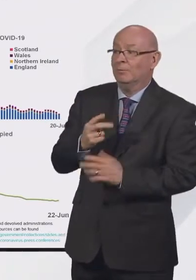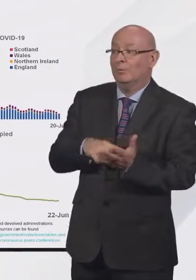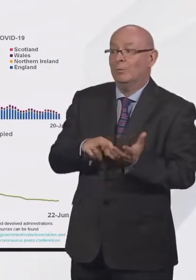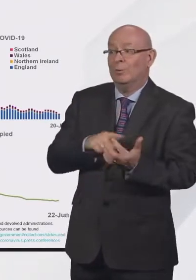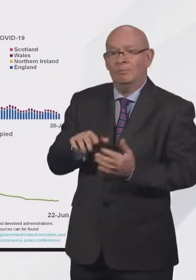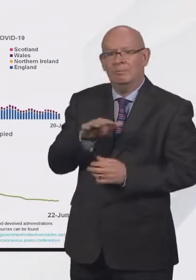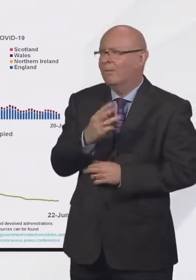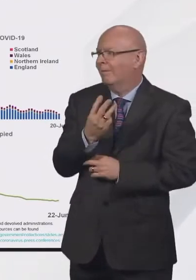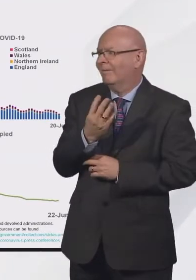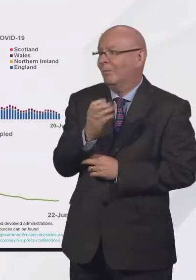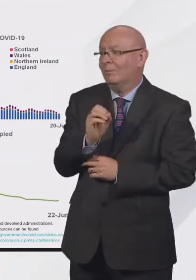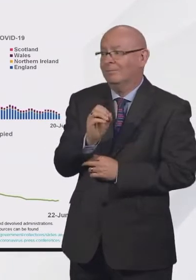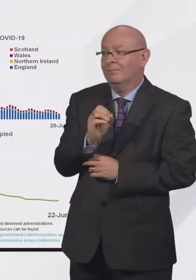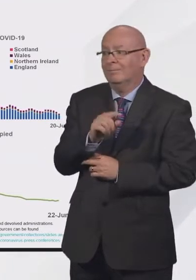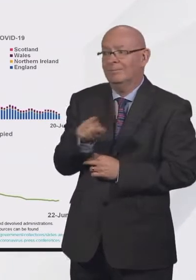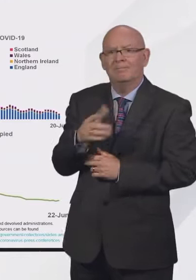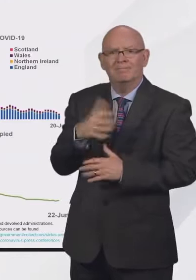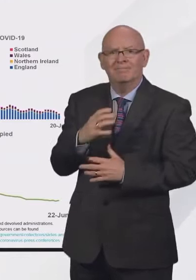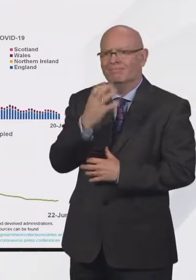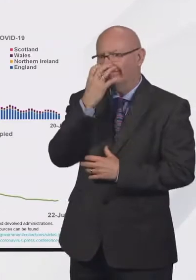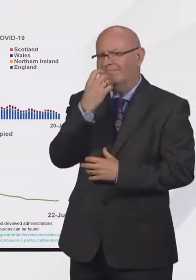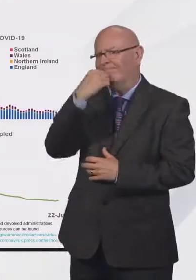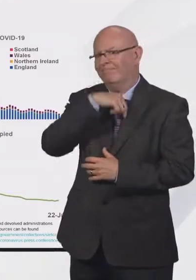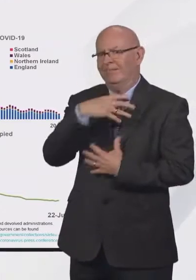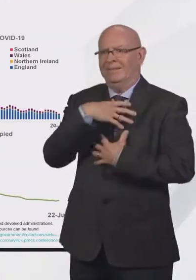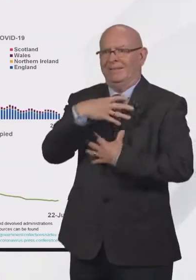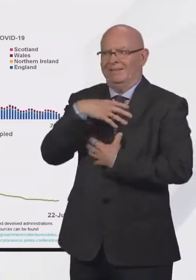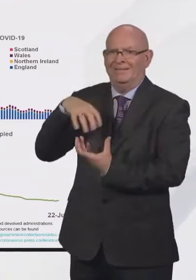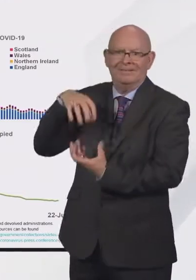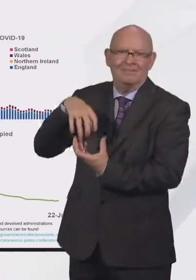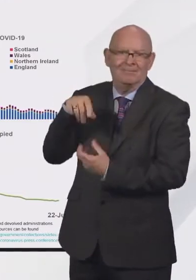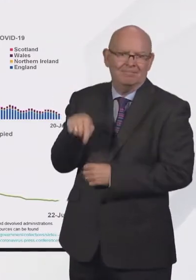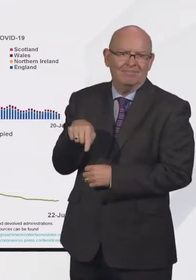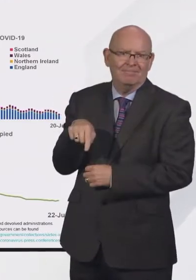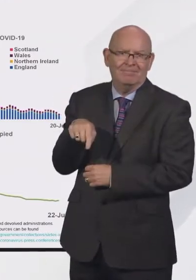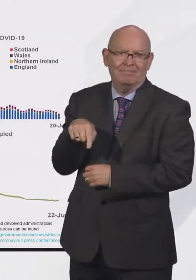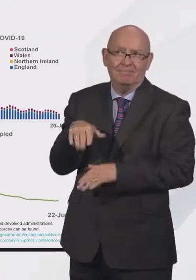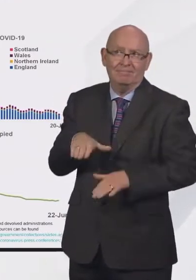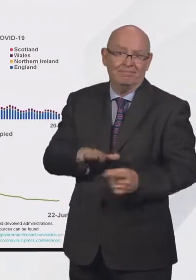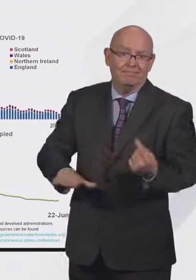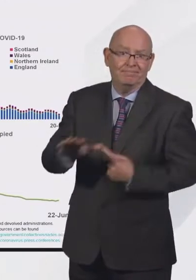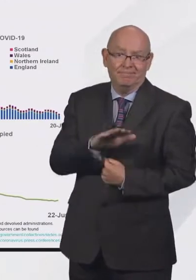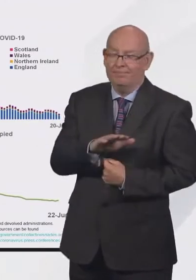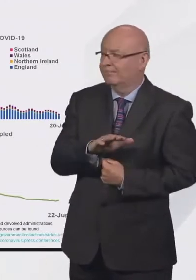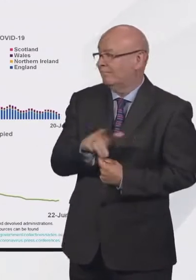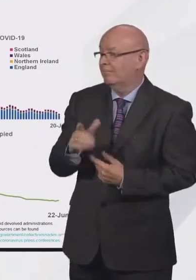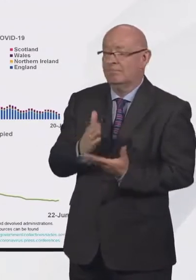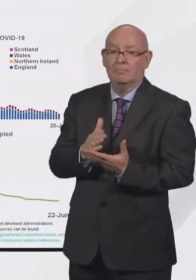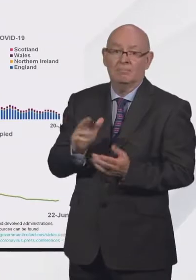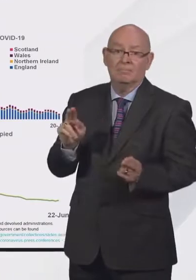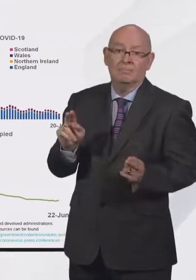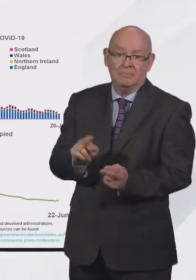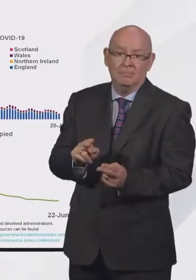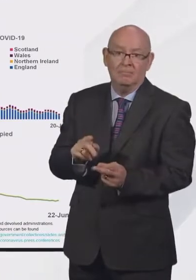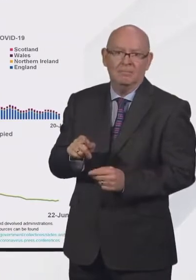earlier and down from a peak of 3,301 on the 12th of April. These numbers